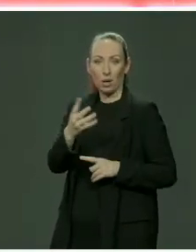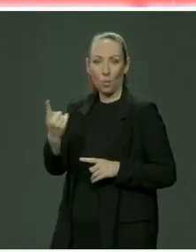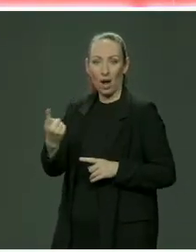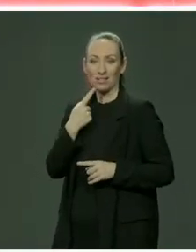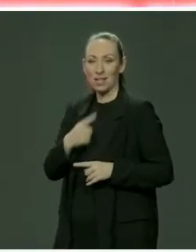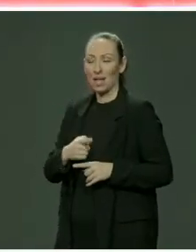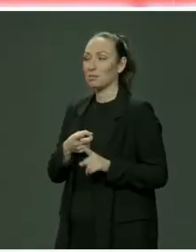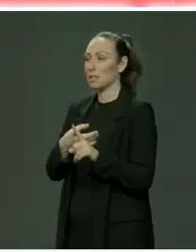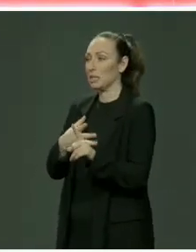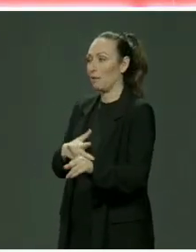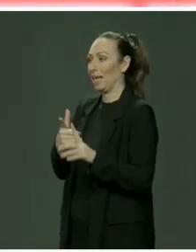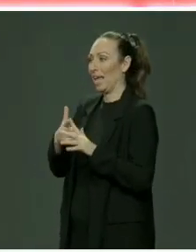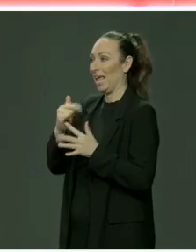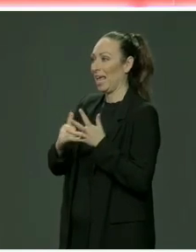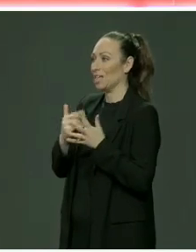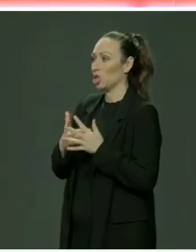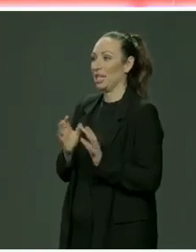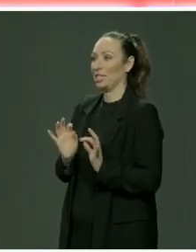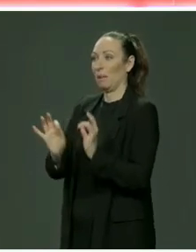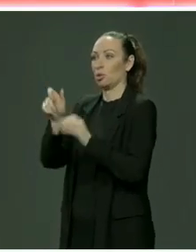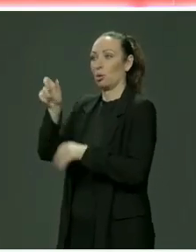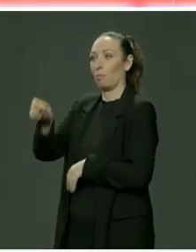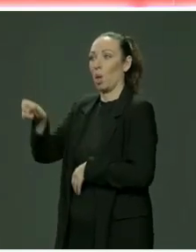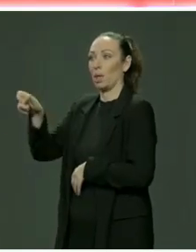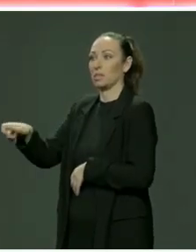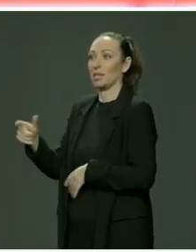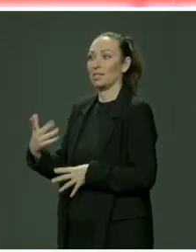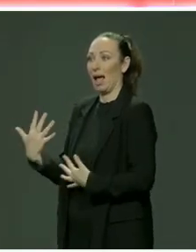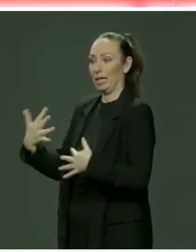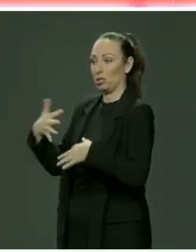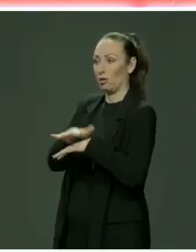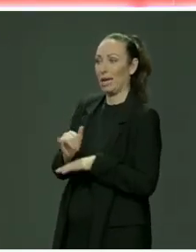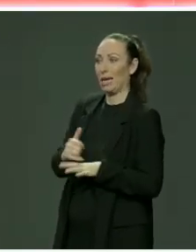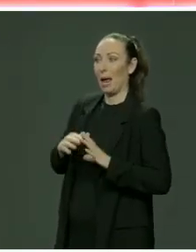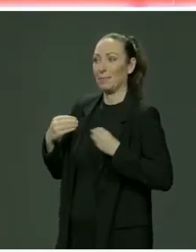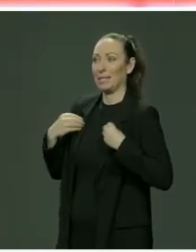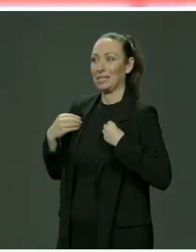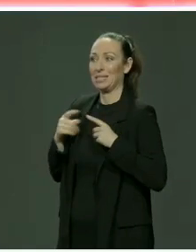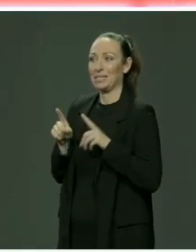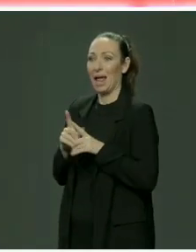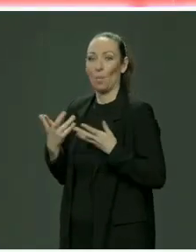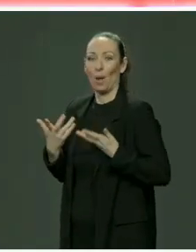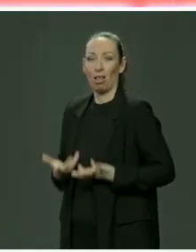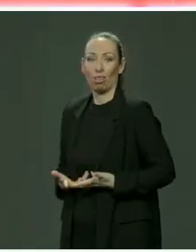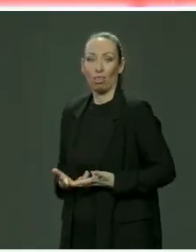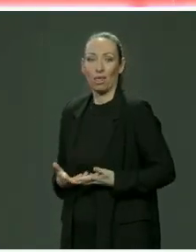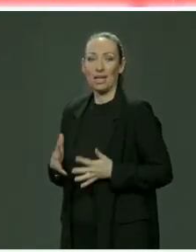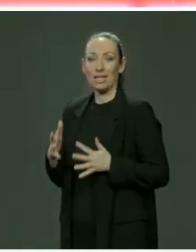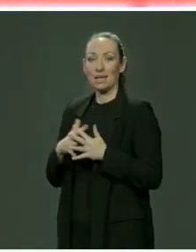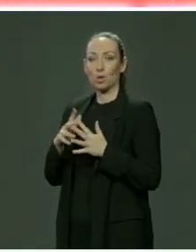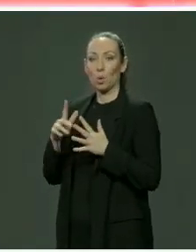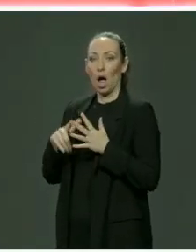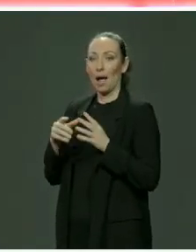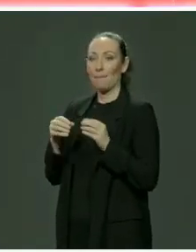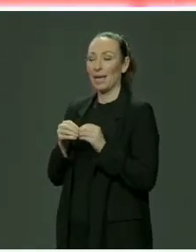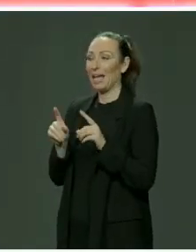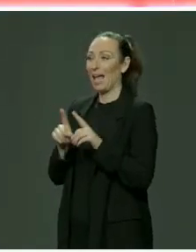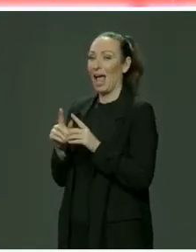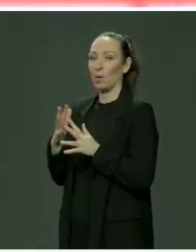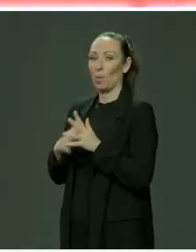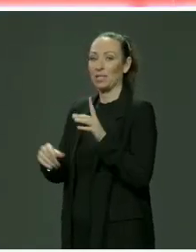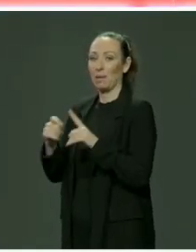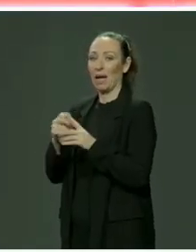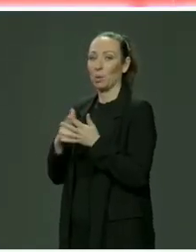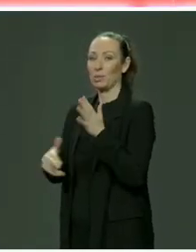dedicated ESG specialists are integrated within our business and wealth, WIB, and Westpac New